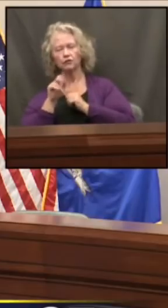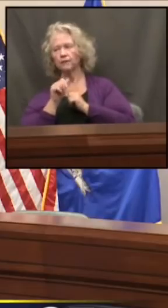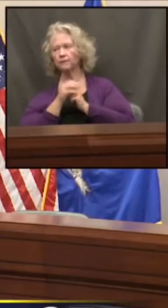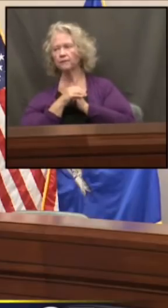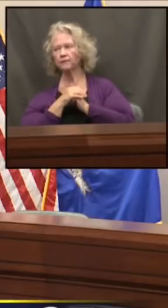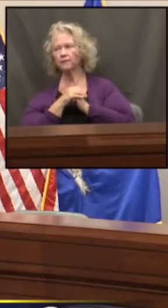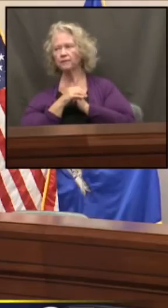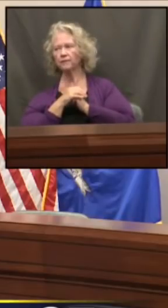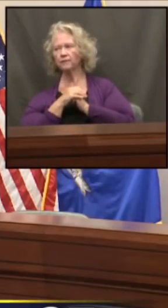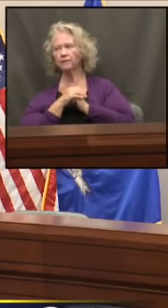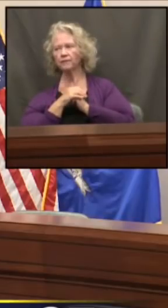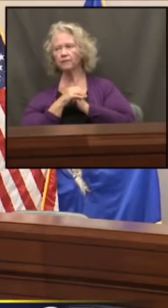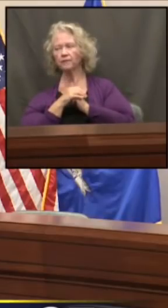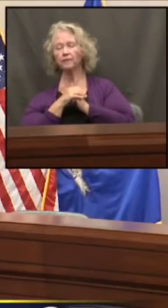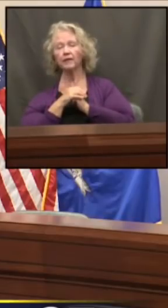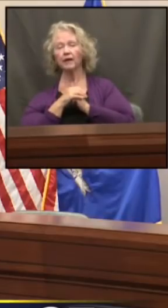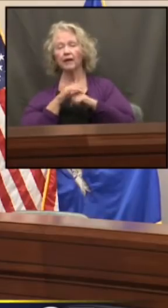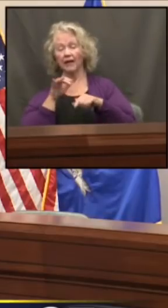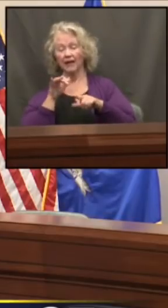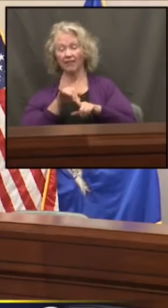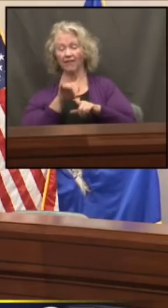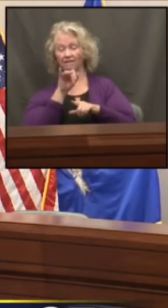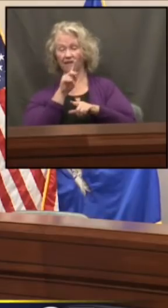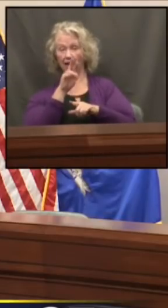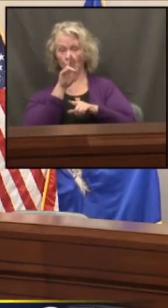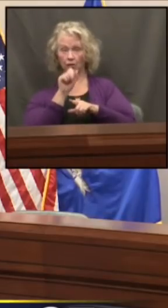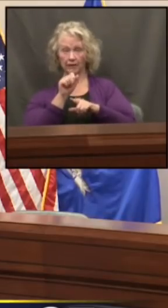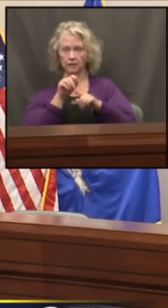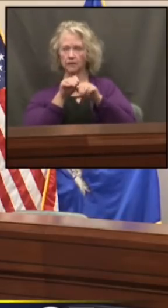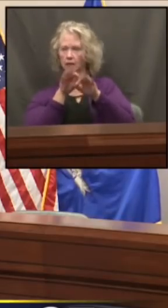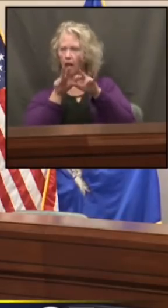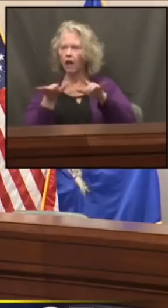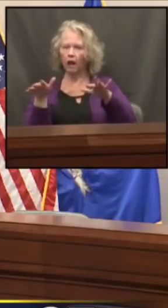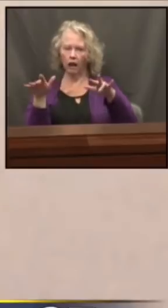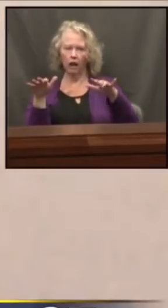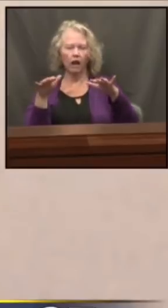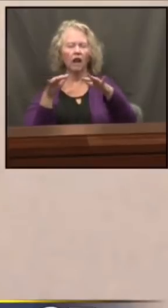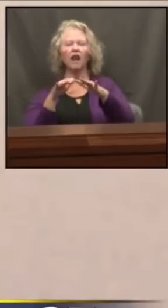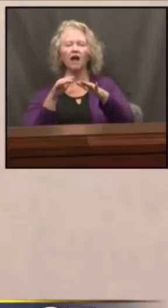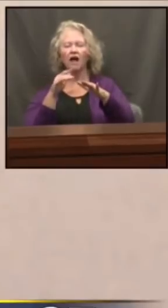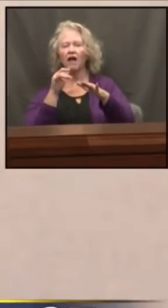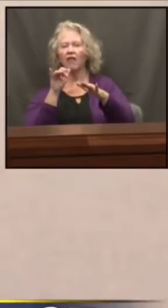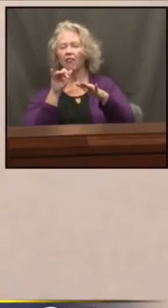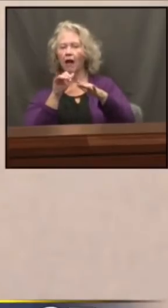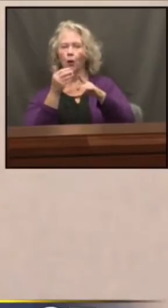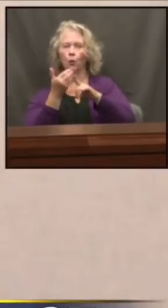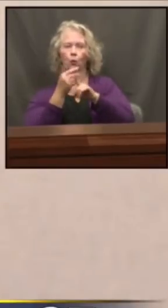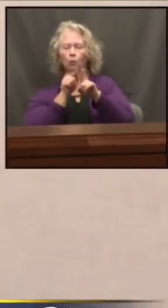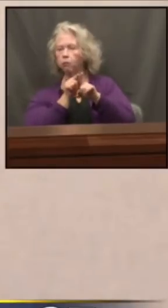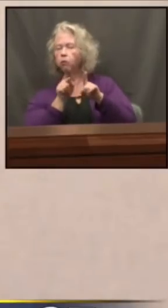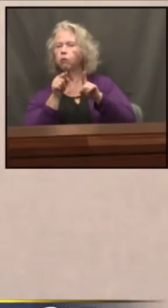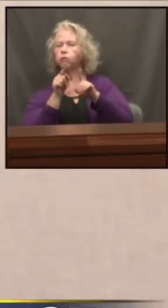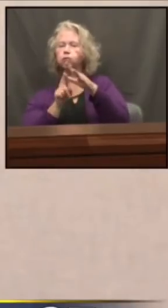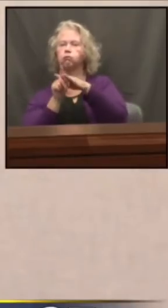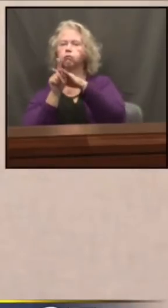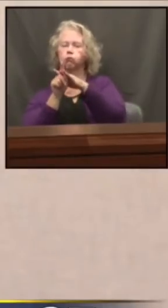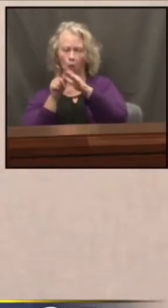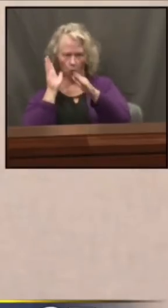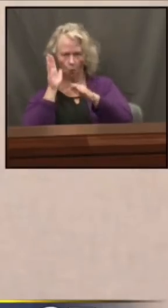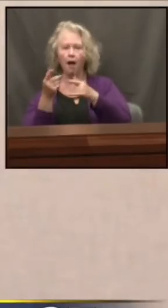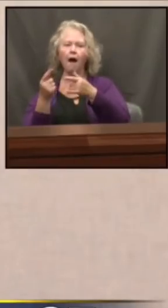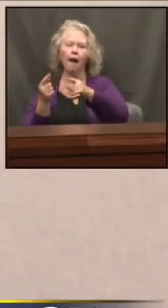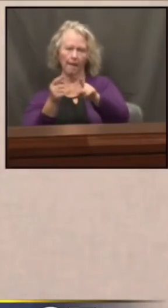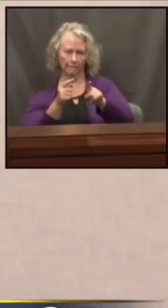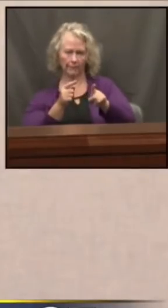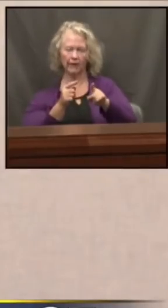So as long as this virus is circulating, you may hear about a new variant that pops up here or there.